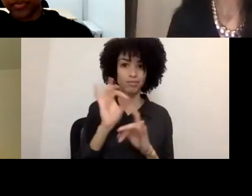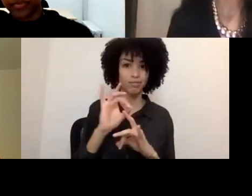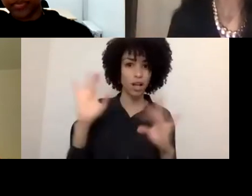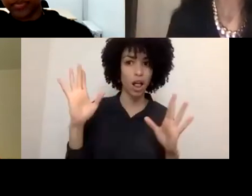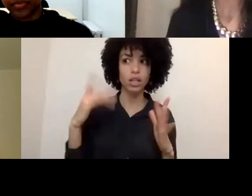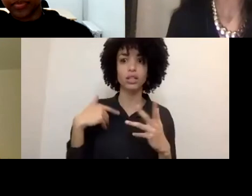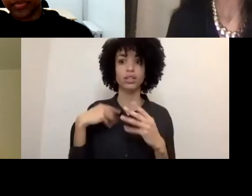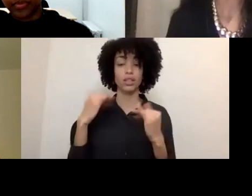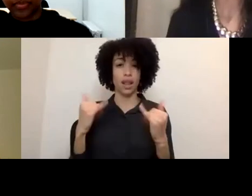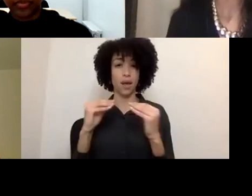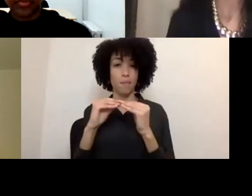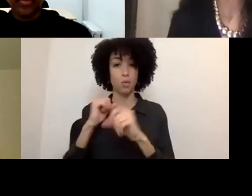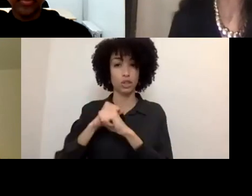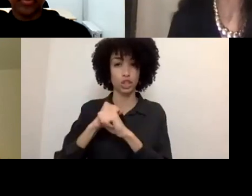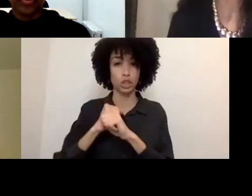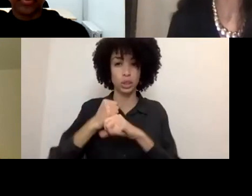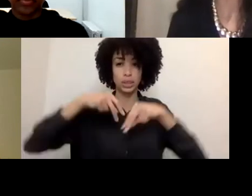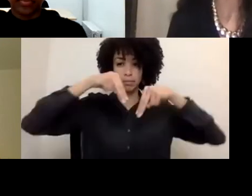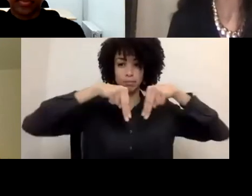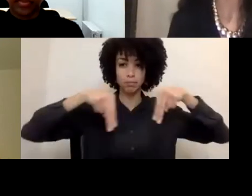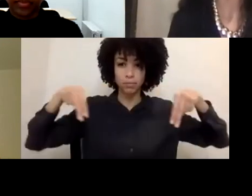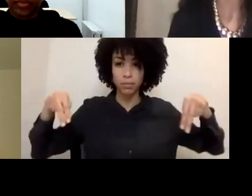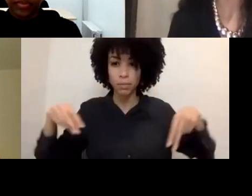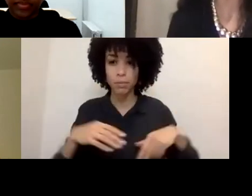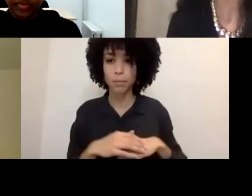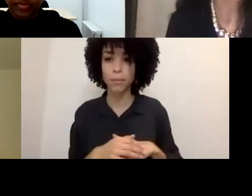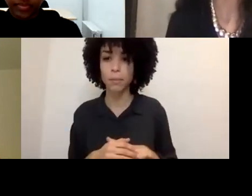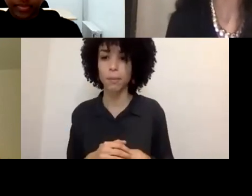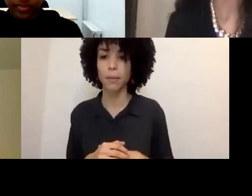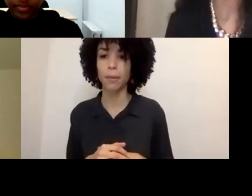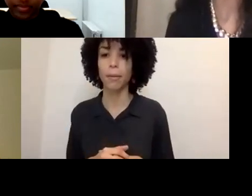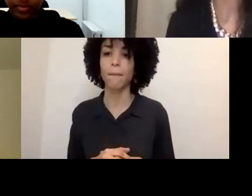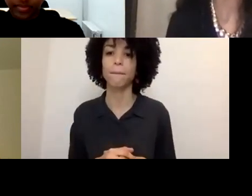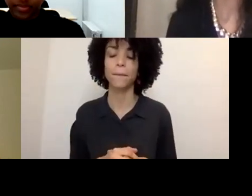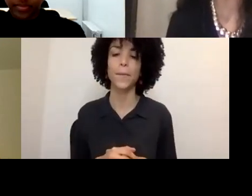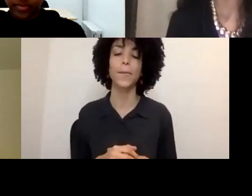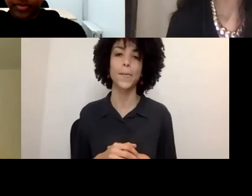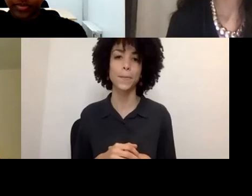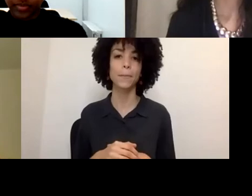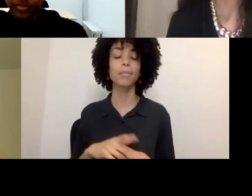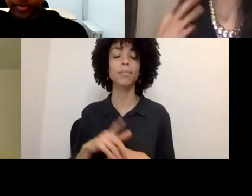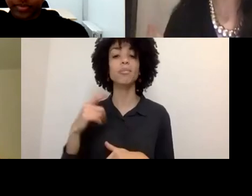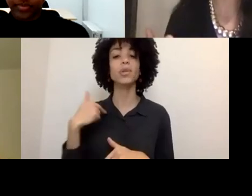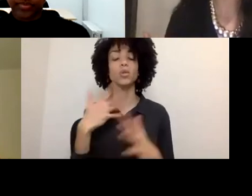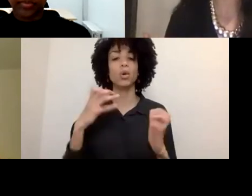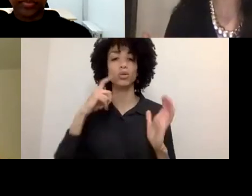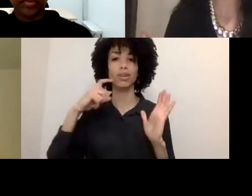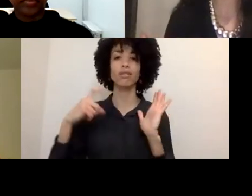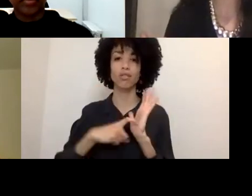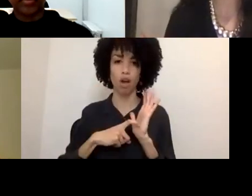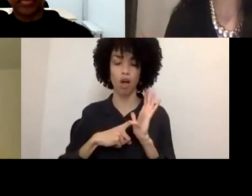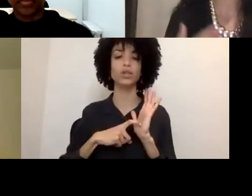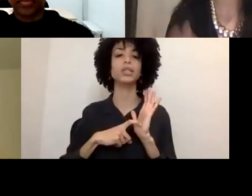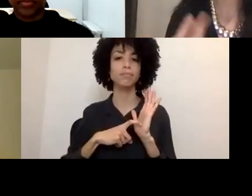of security and law enforcement, which we know can have significant impacts for our communities. So we just wanted to acknowledge the